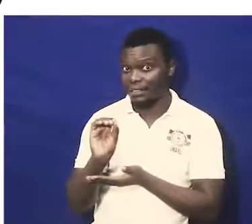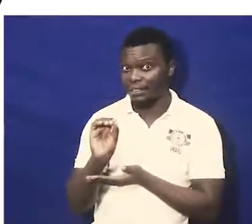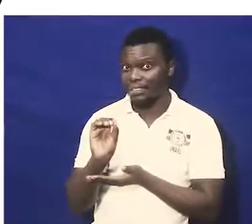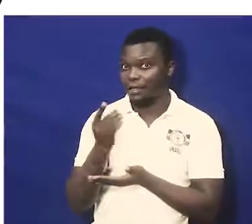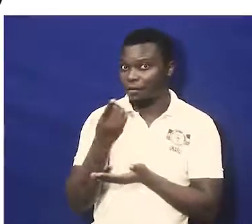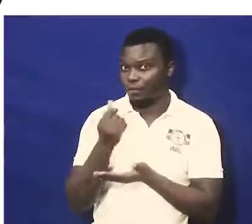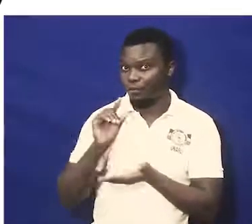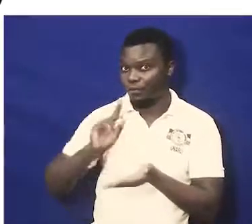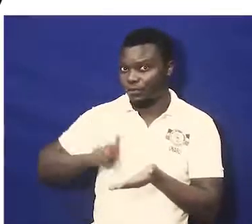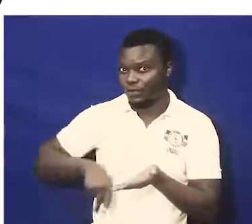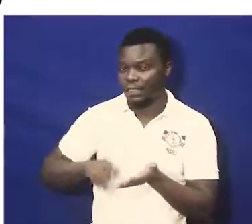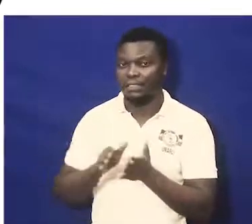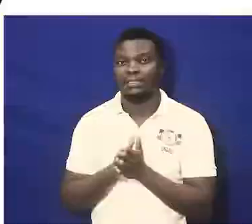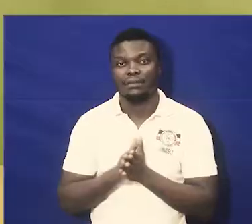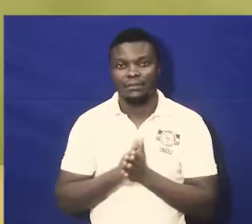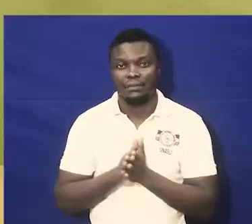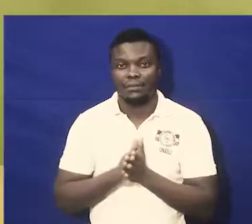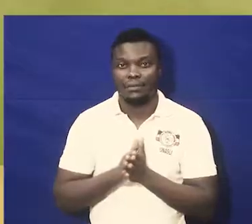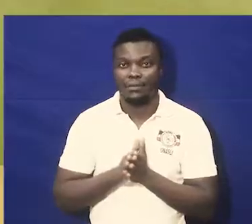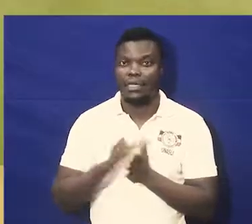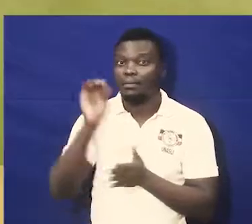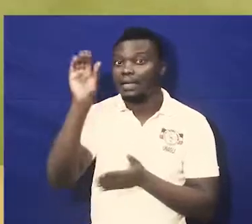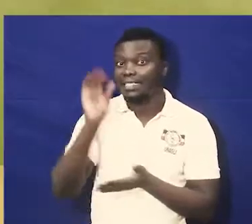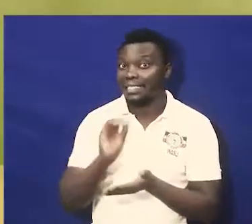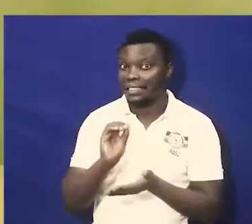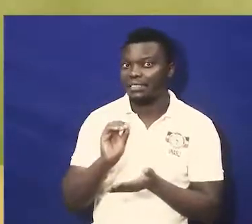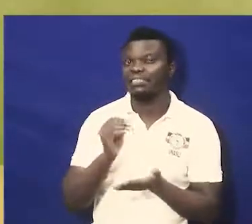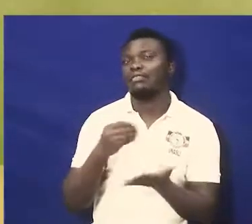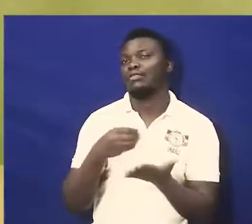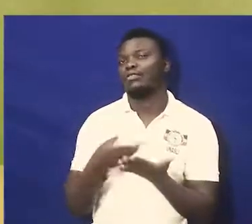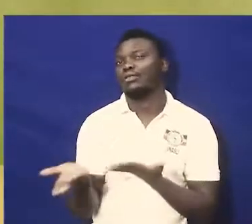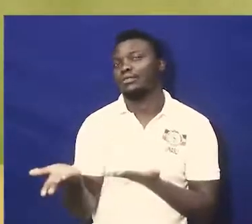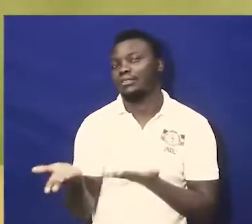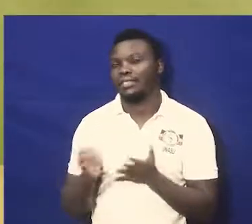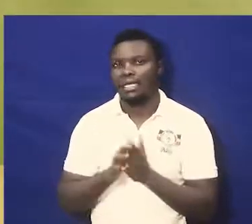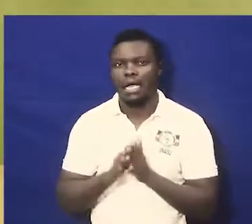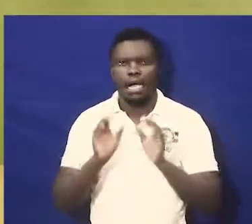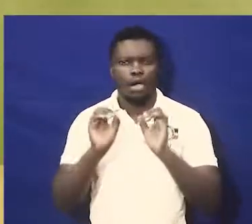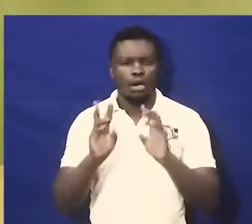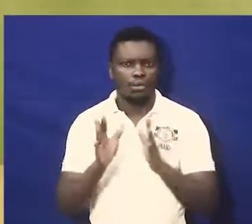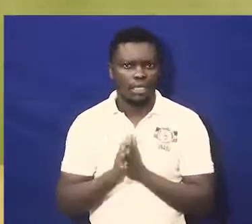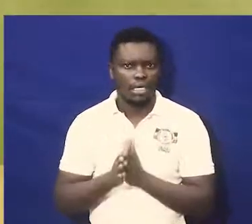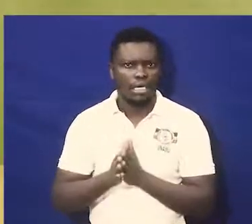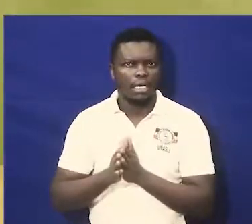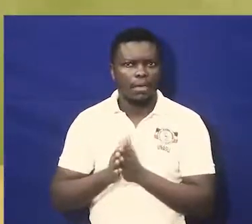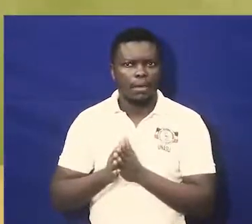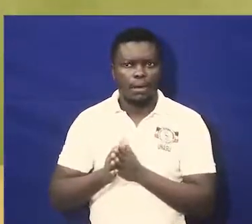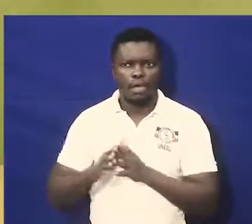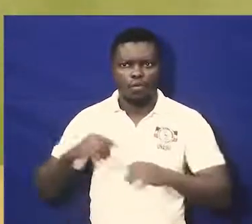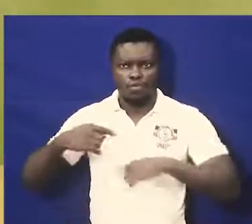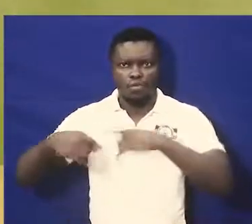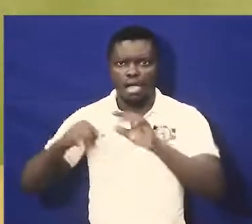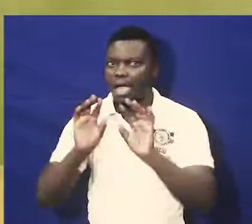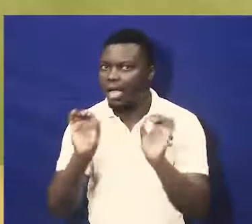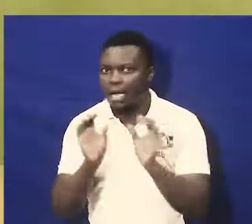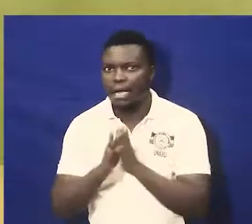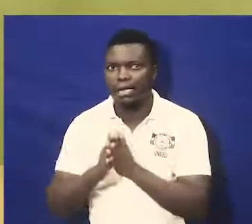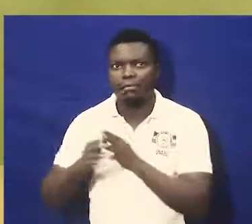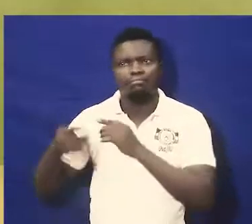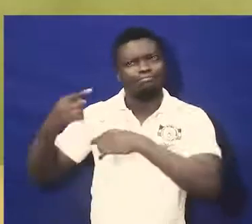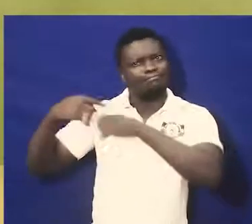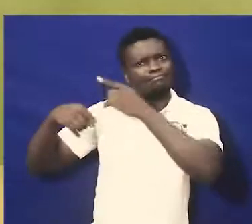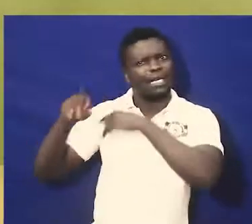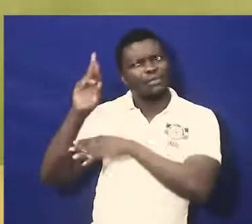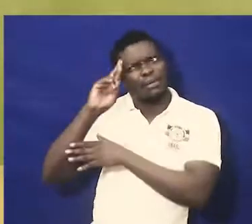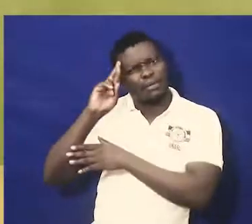percentage loss. But just before we get busy, let's do a recap of the previous